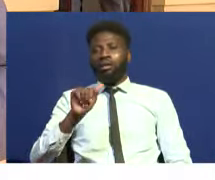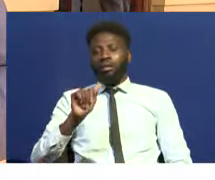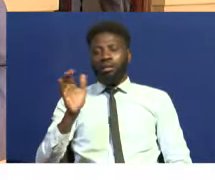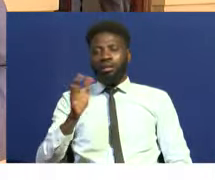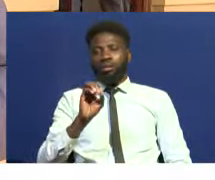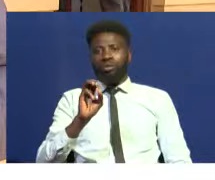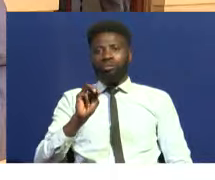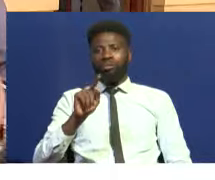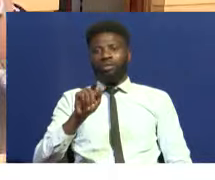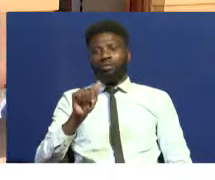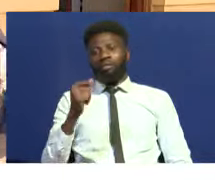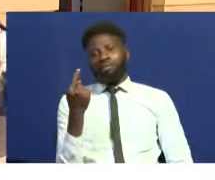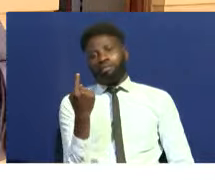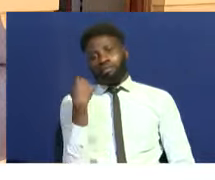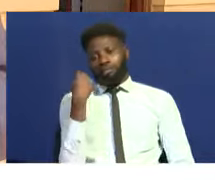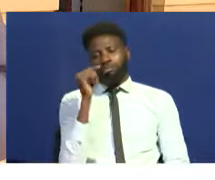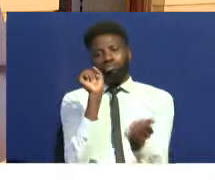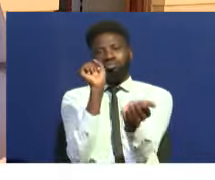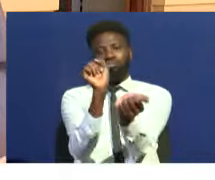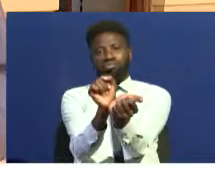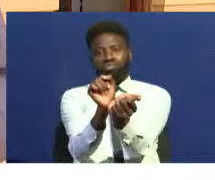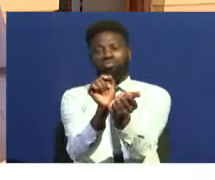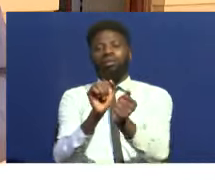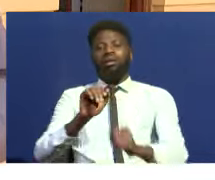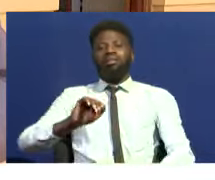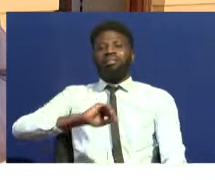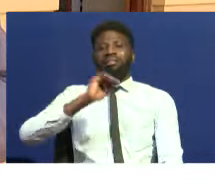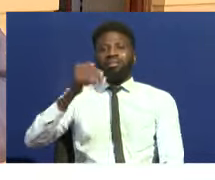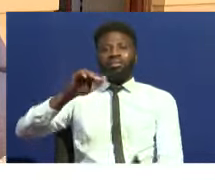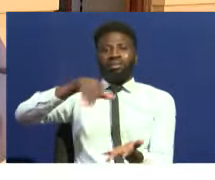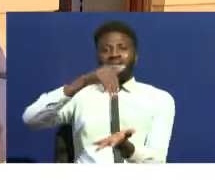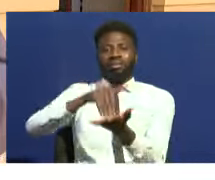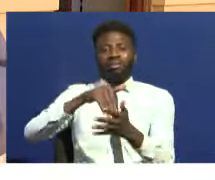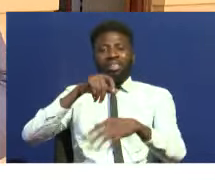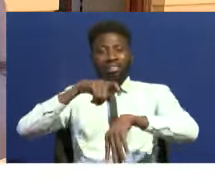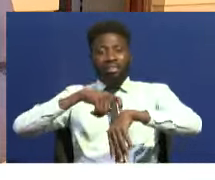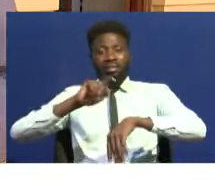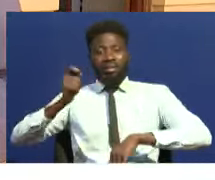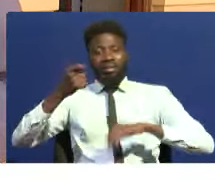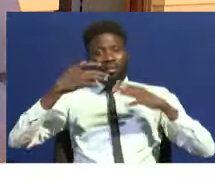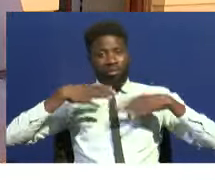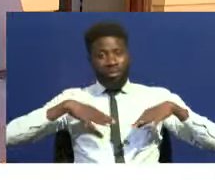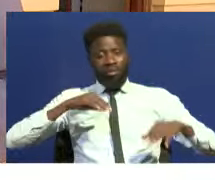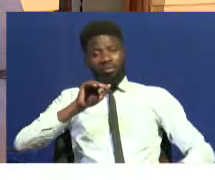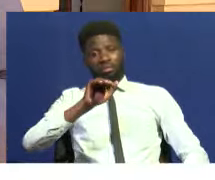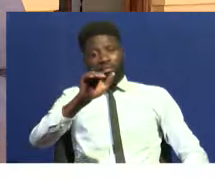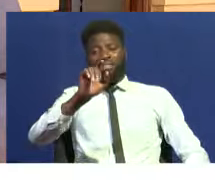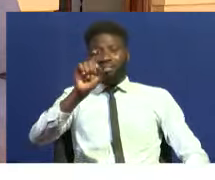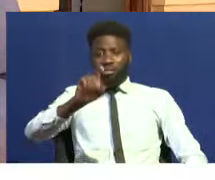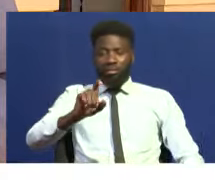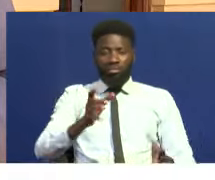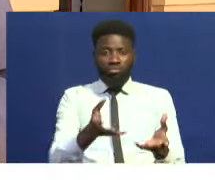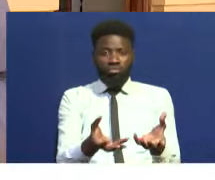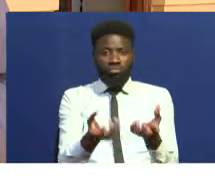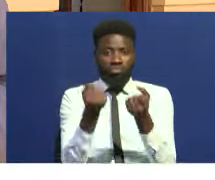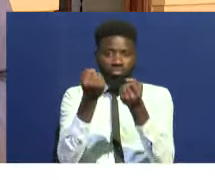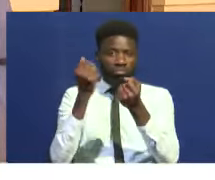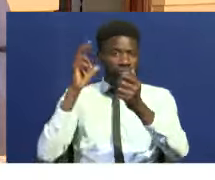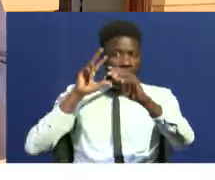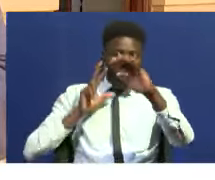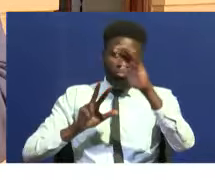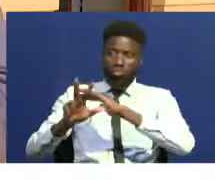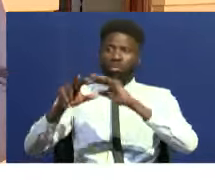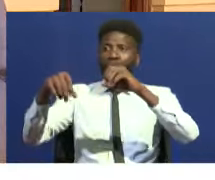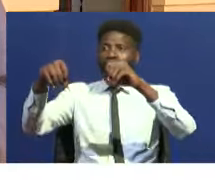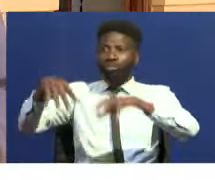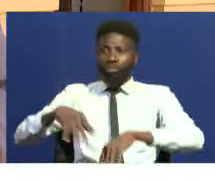course in the CBD as Kenyans demanded for the end of the abductions. Is ongoing in